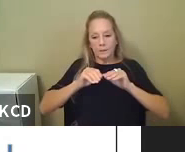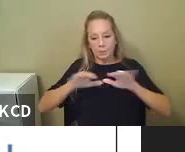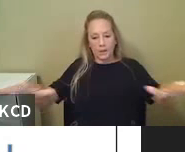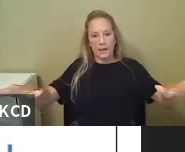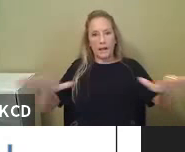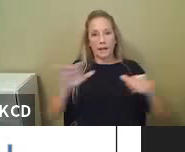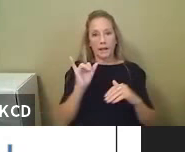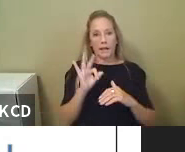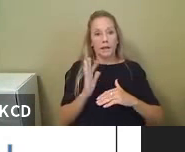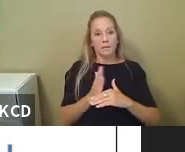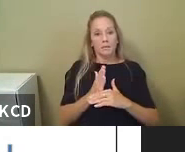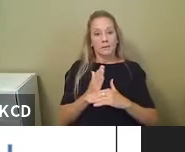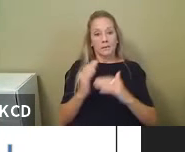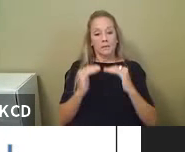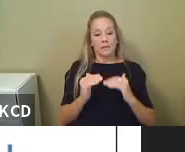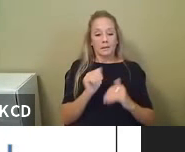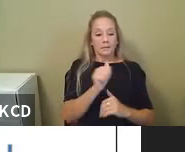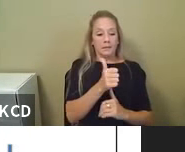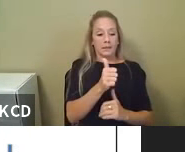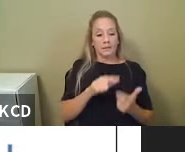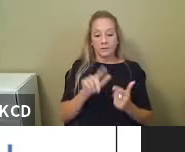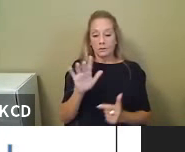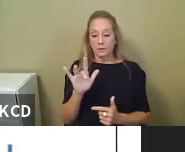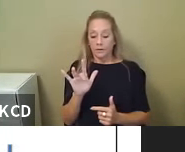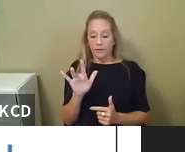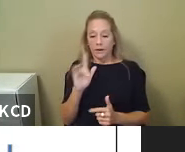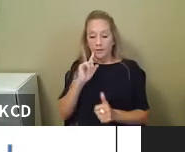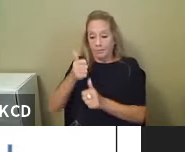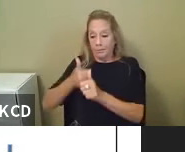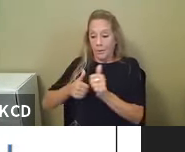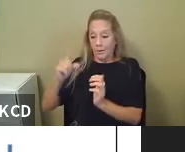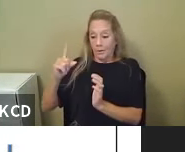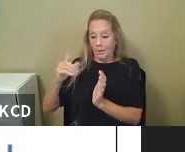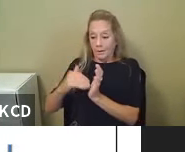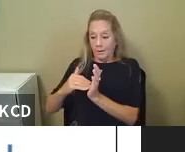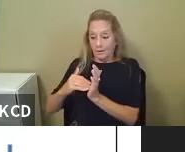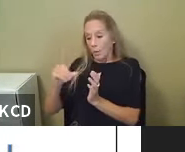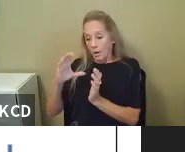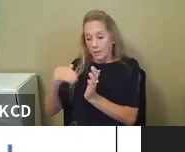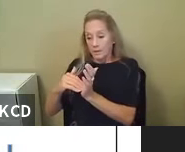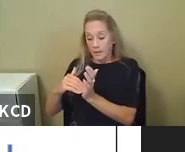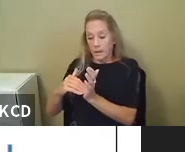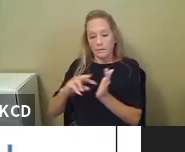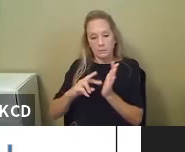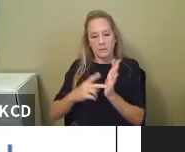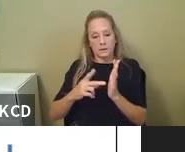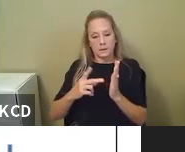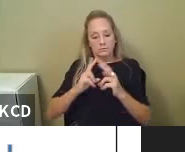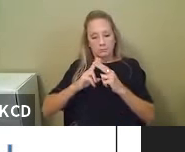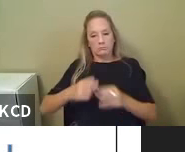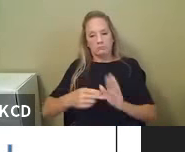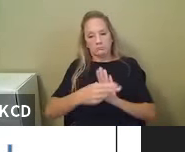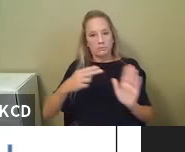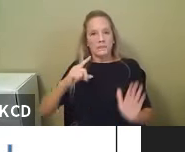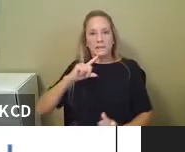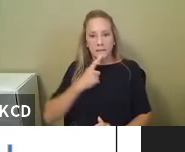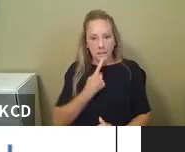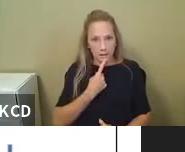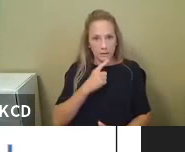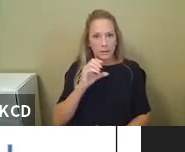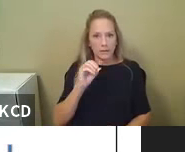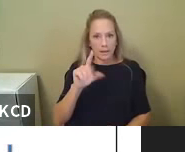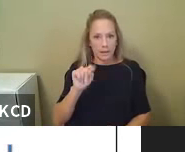and 25 per 100,000, that's considered a more serious outbreak condition. If you're